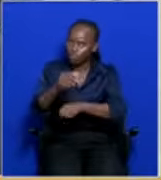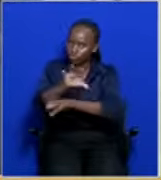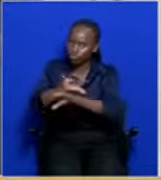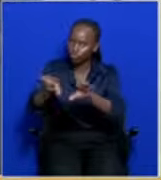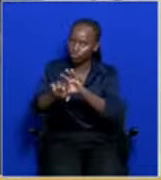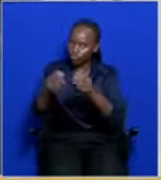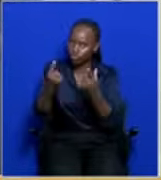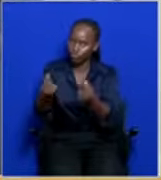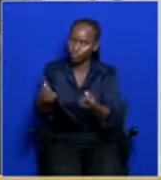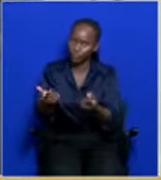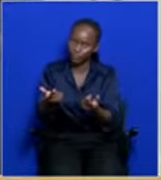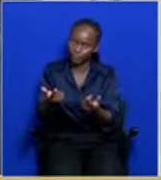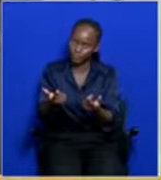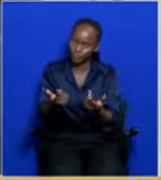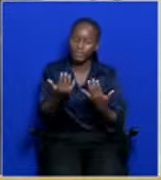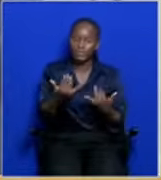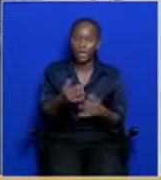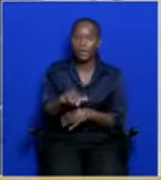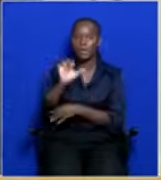EMPD is that